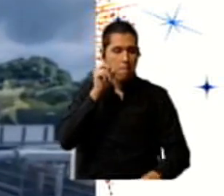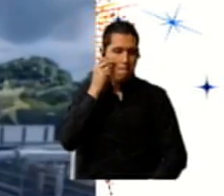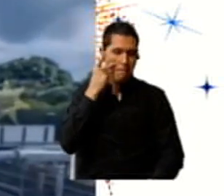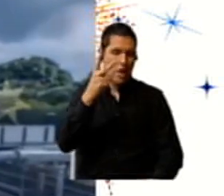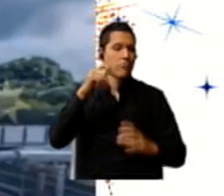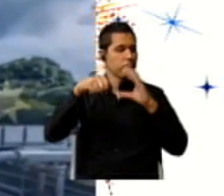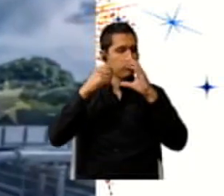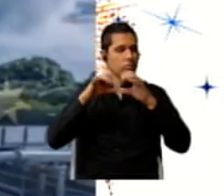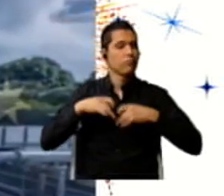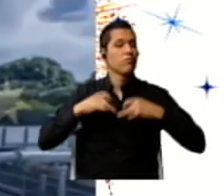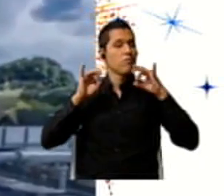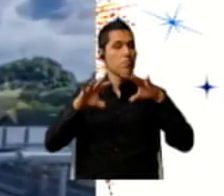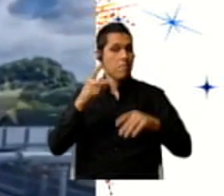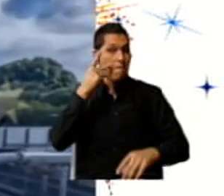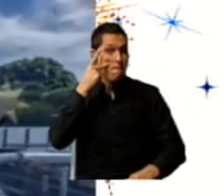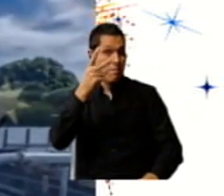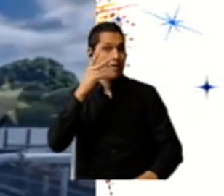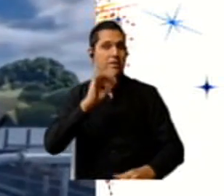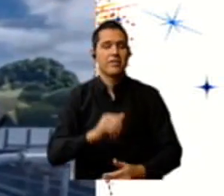Let's take a look.